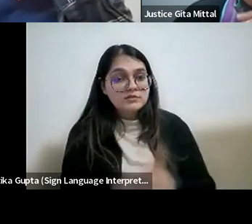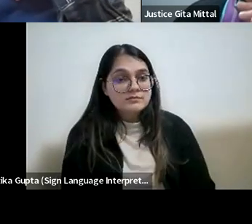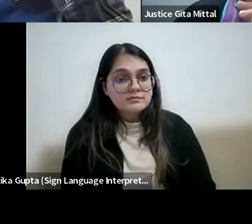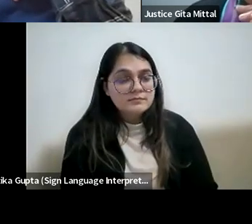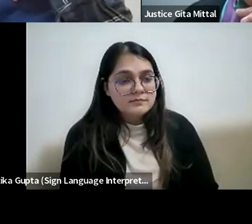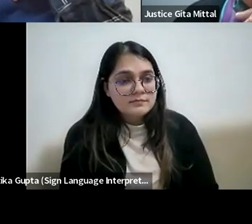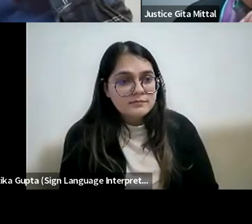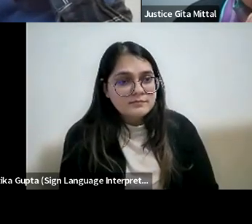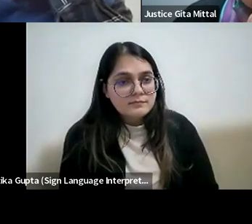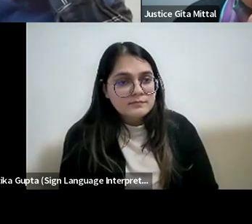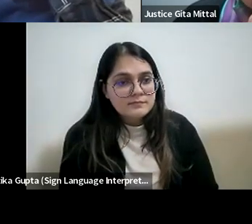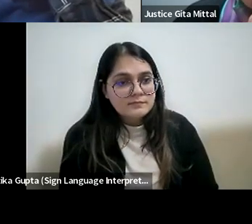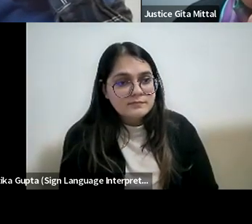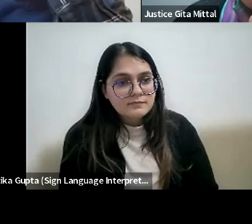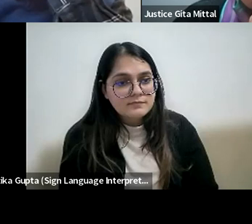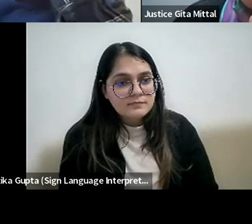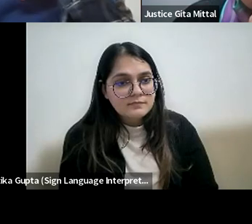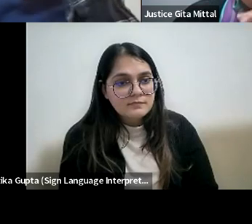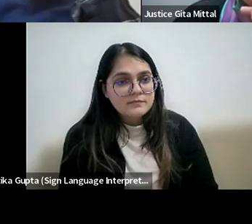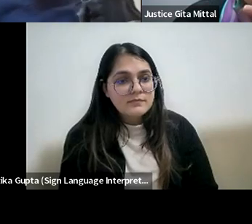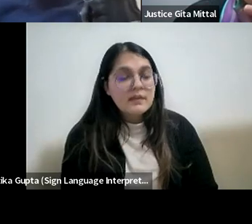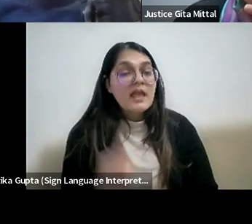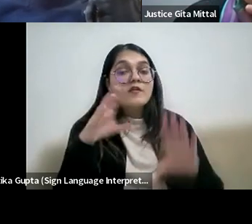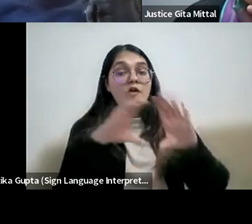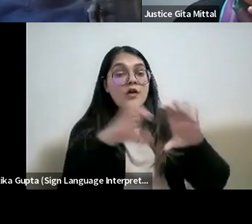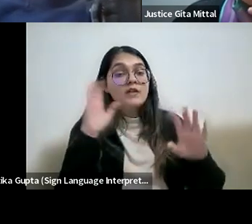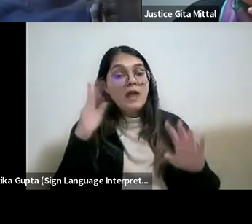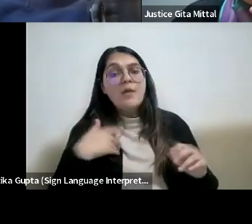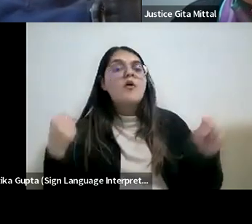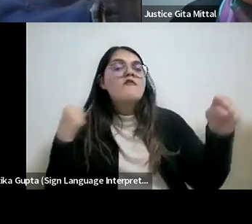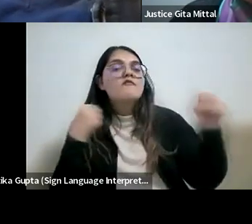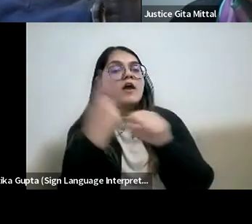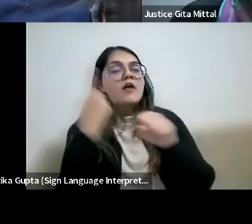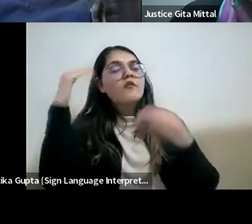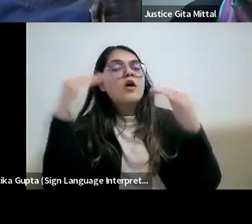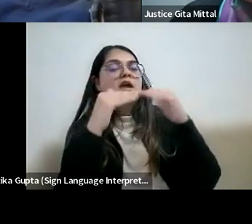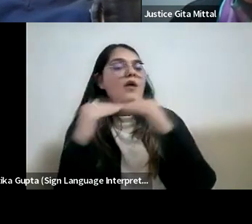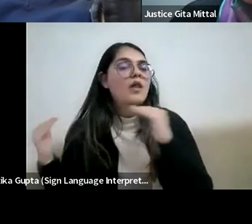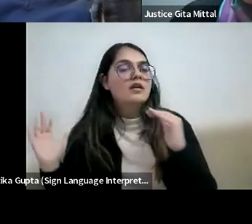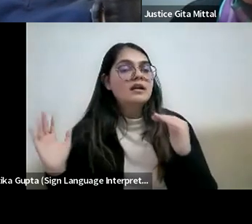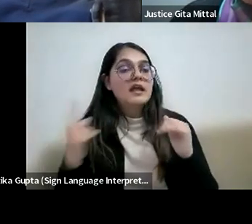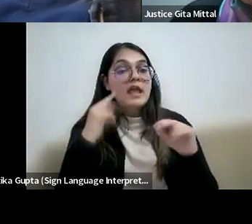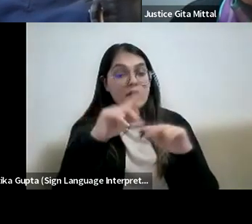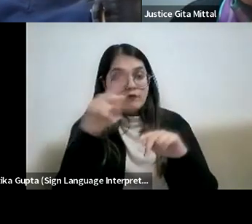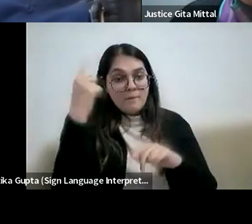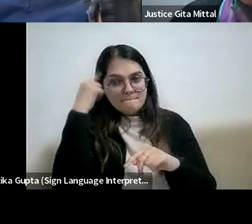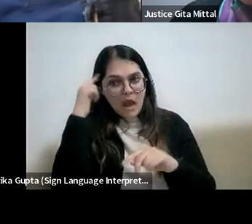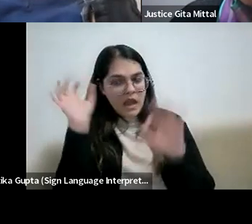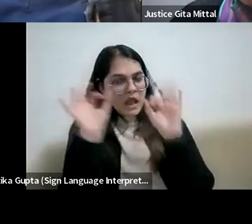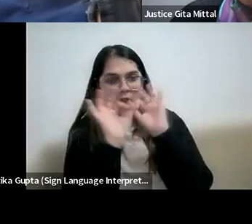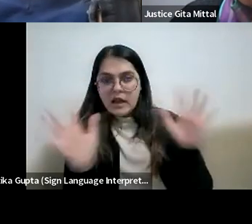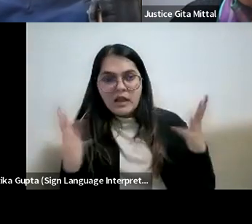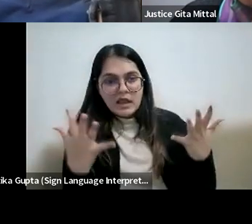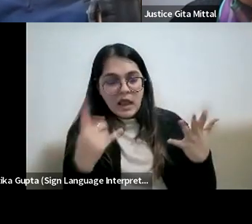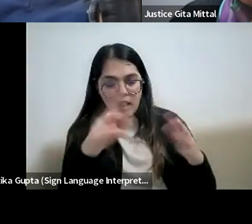is all pervasive, all embracing, it is fighting for equality. But if your mind is not ready to accept it,